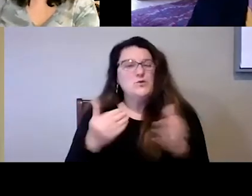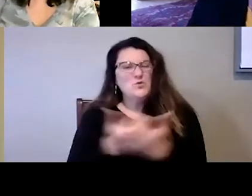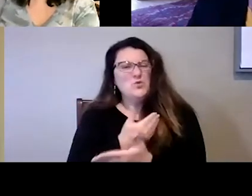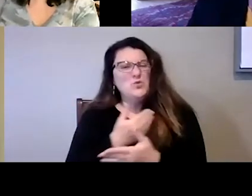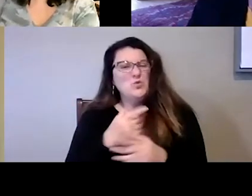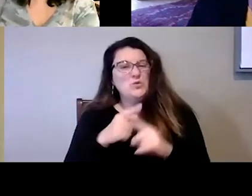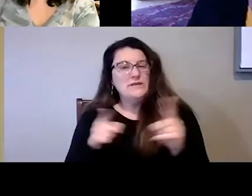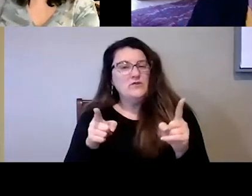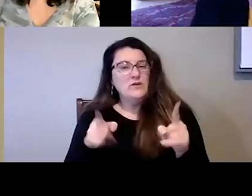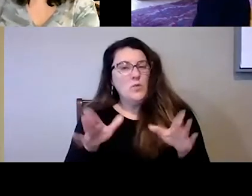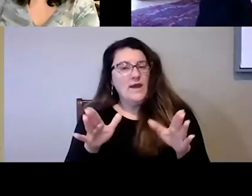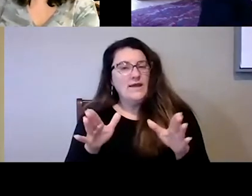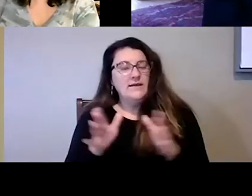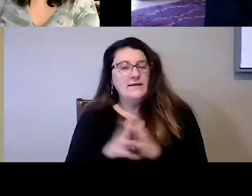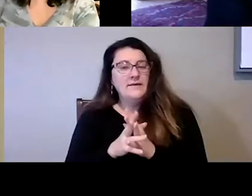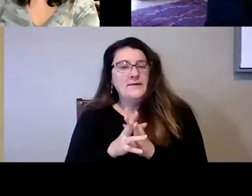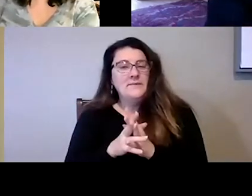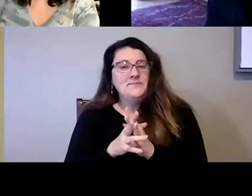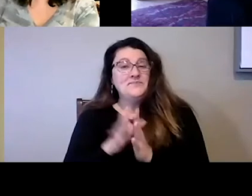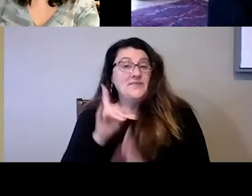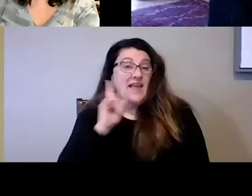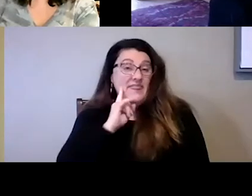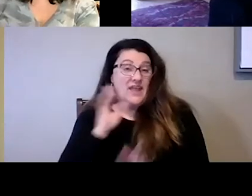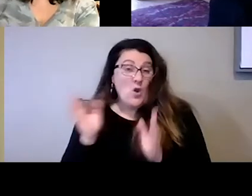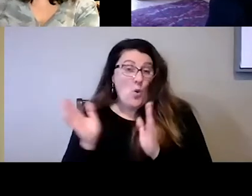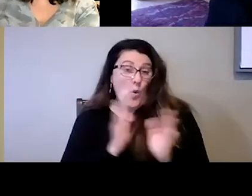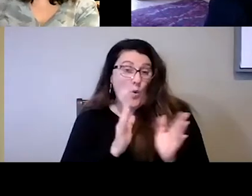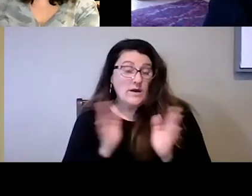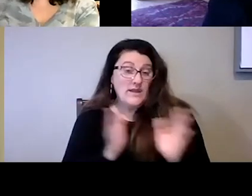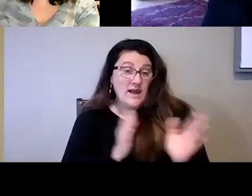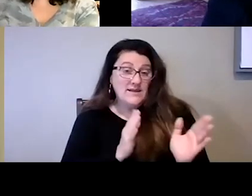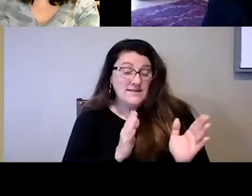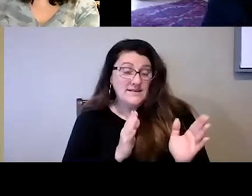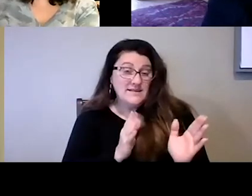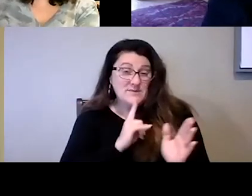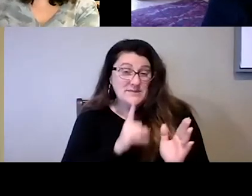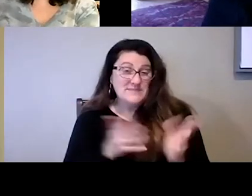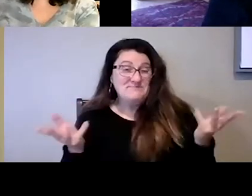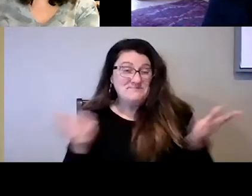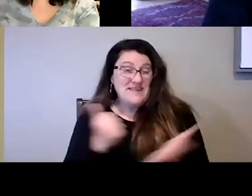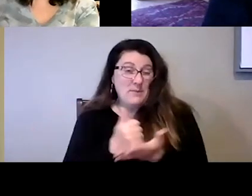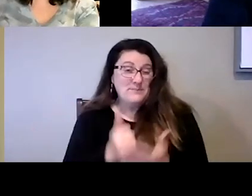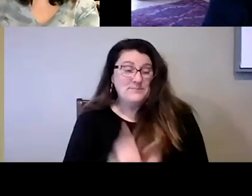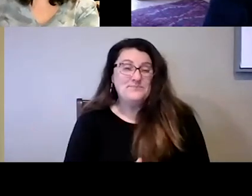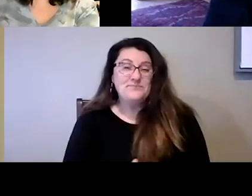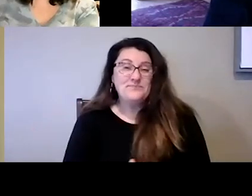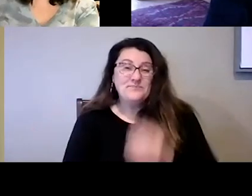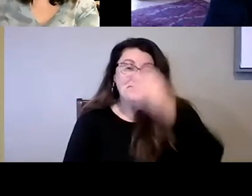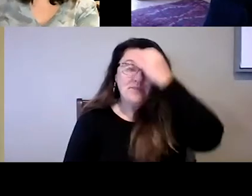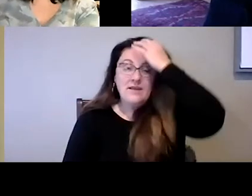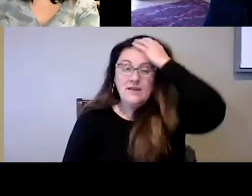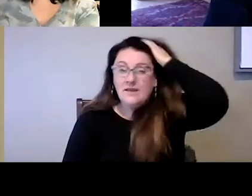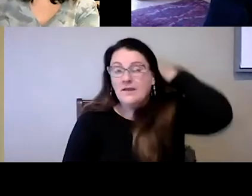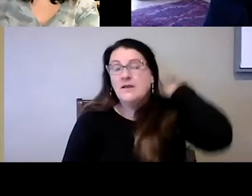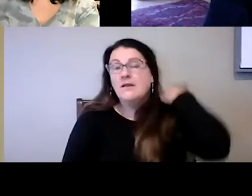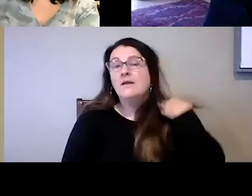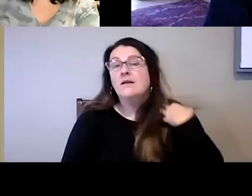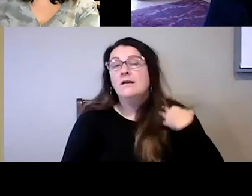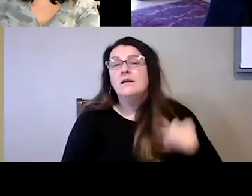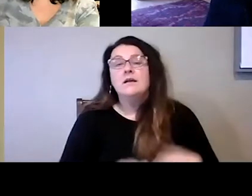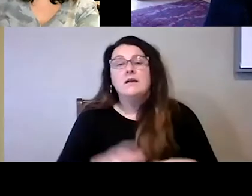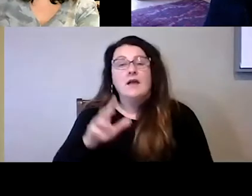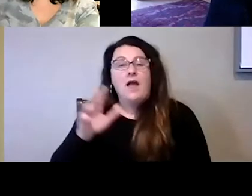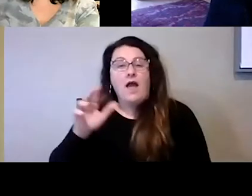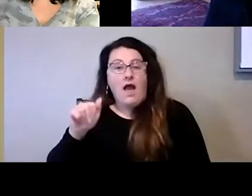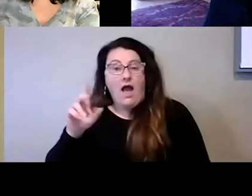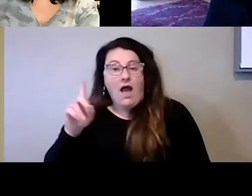way. And I think an organizing mindset has helped us to do that. So I think for me, what Tori and Ada are